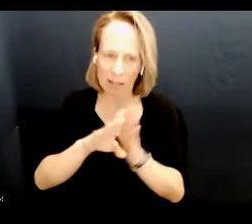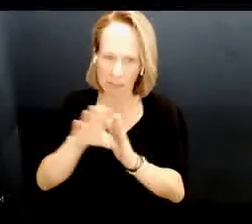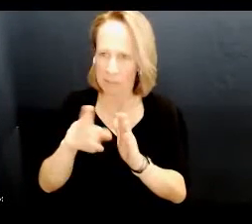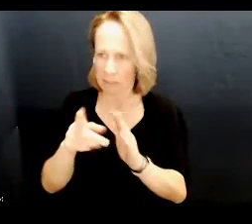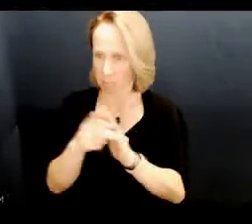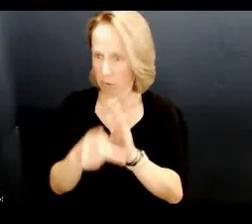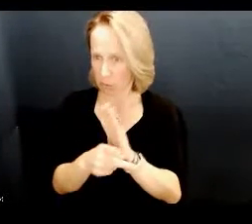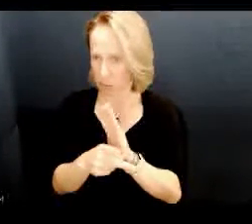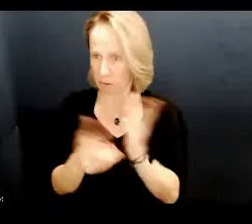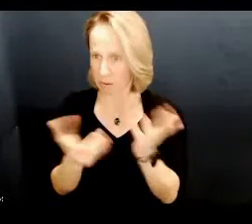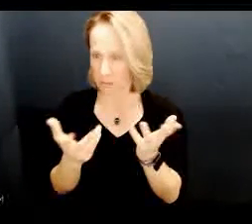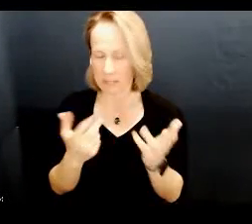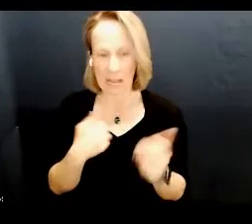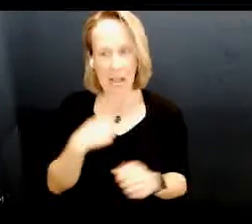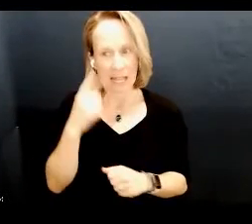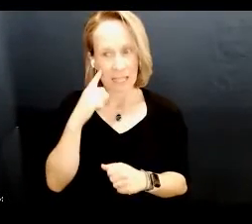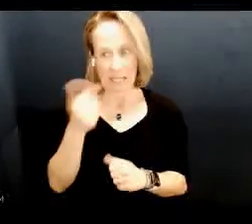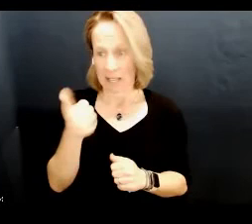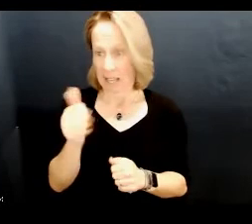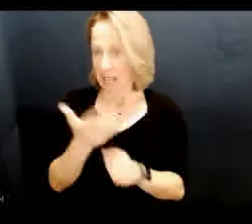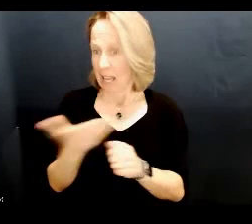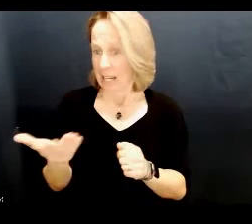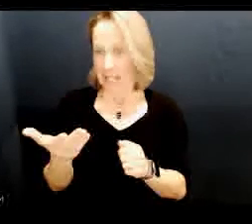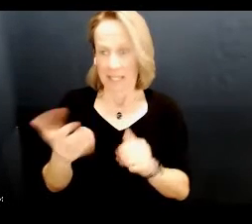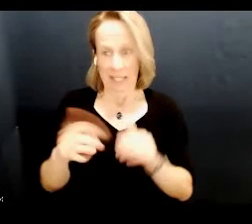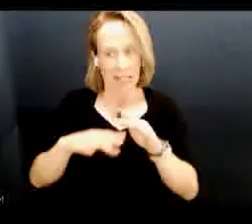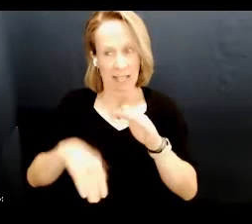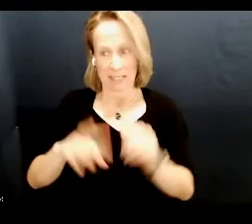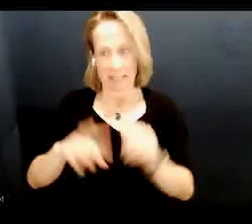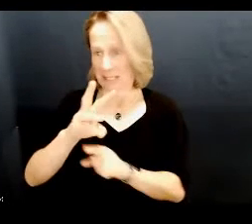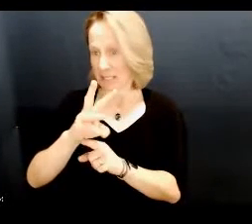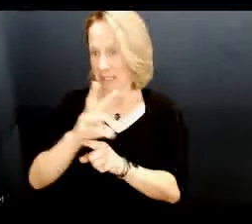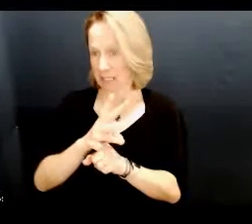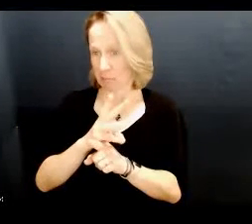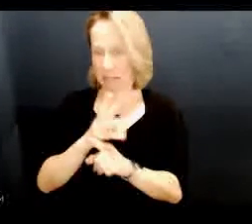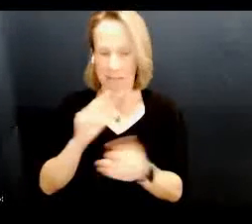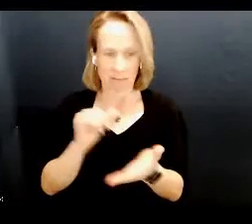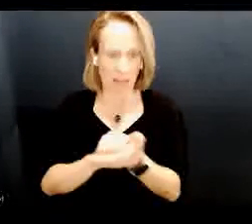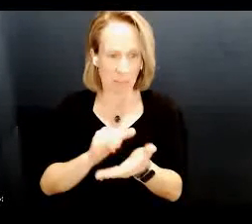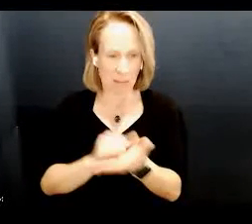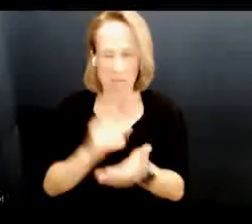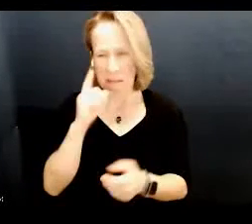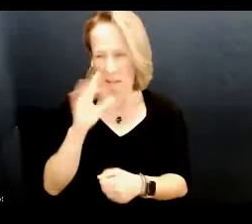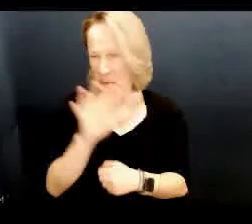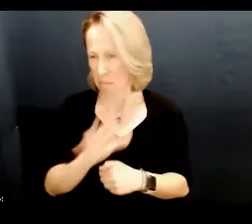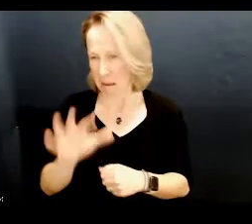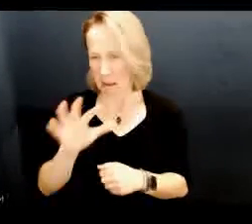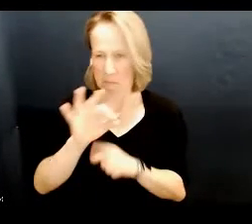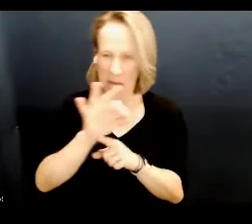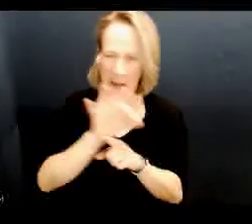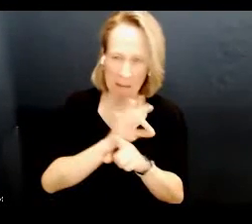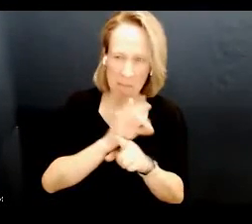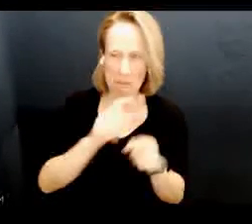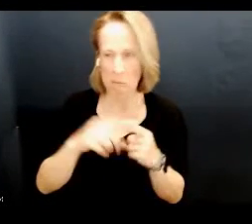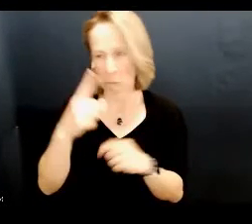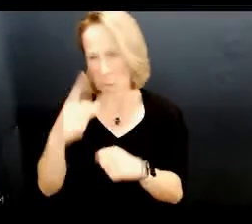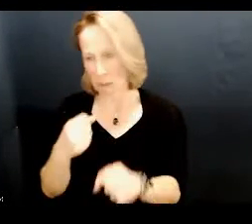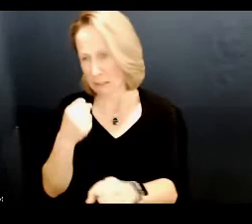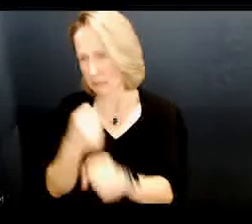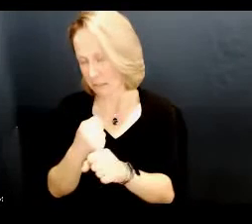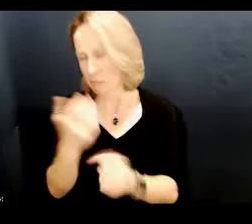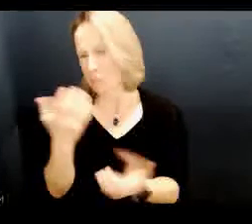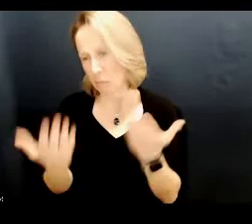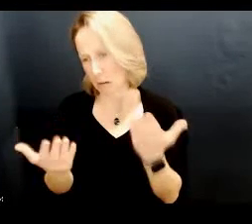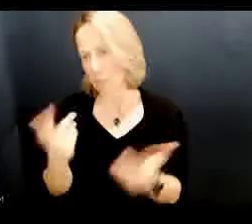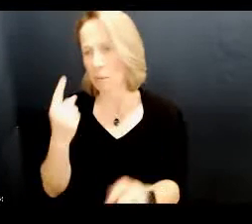anything less than 6 months is not realistic. I think 9 months to a year, probably a little bit more realistic for